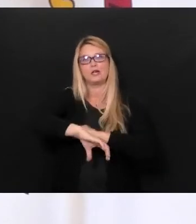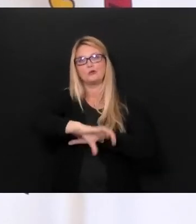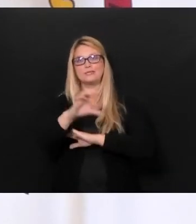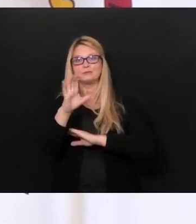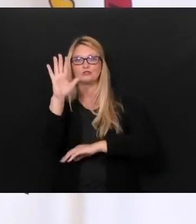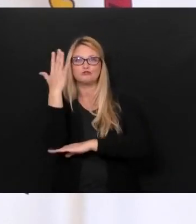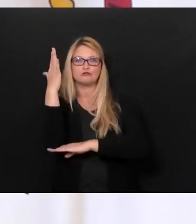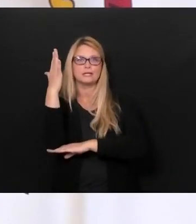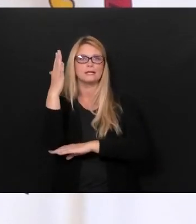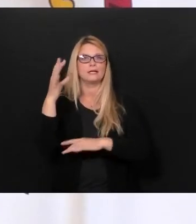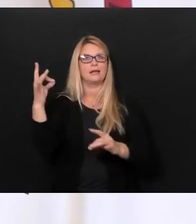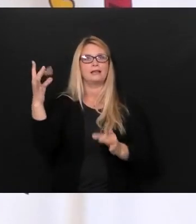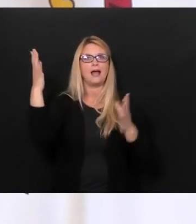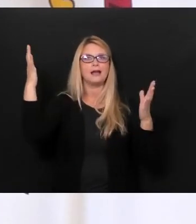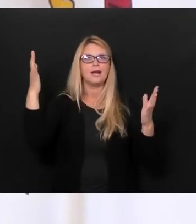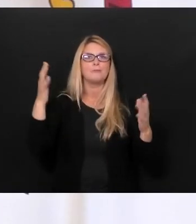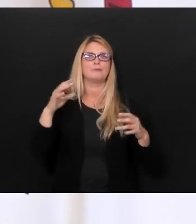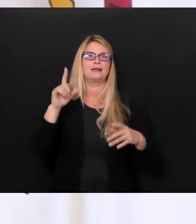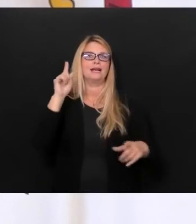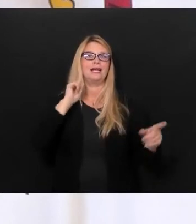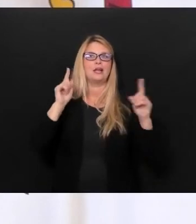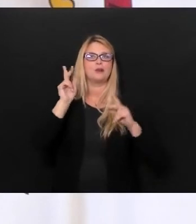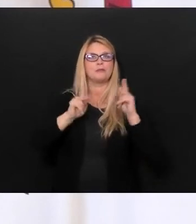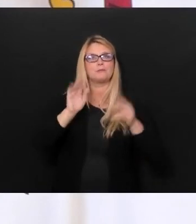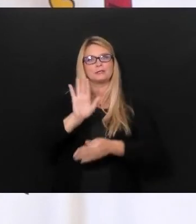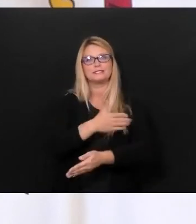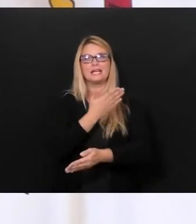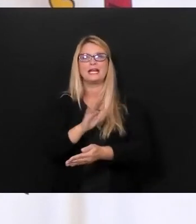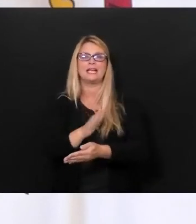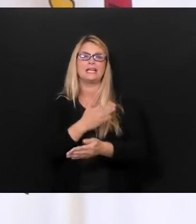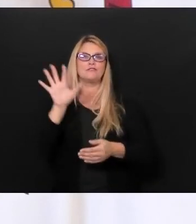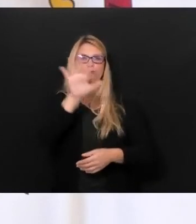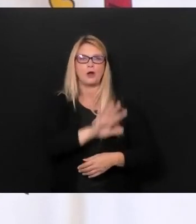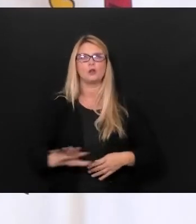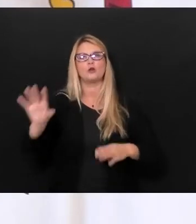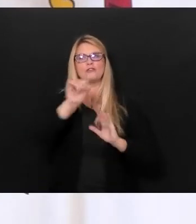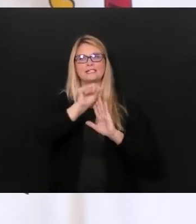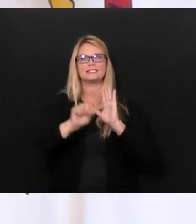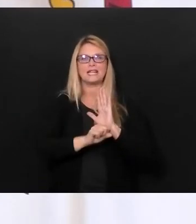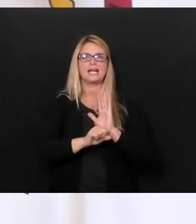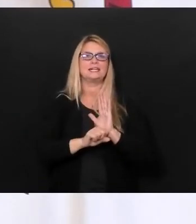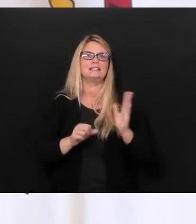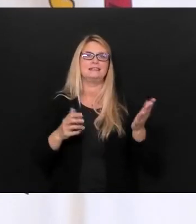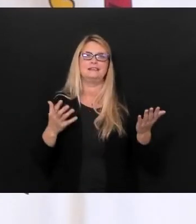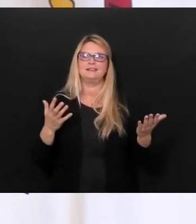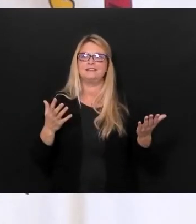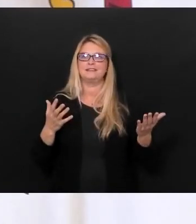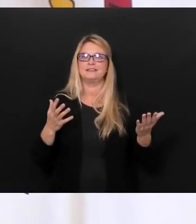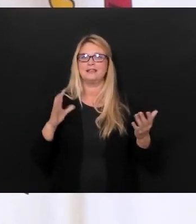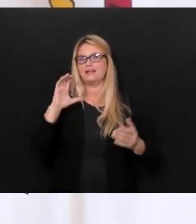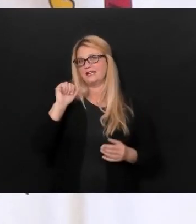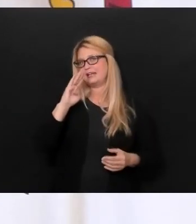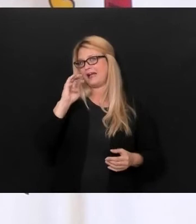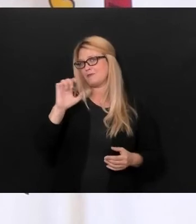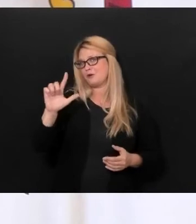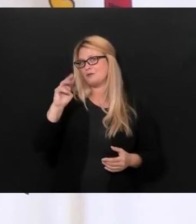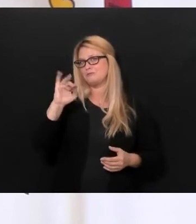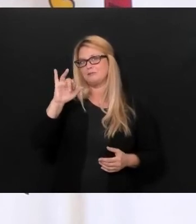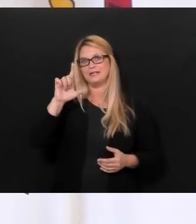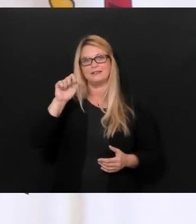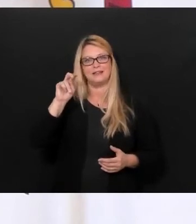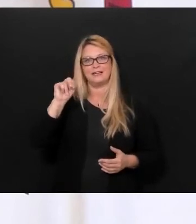and hear performances from artists and from all over our state. You know, the Cabell Midland Band has been